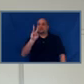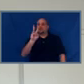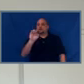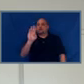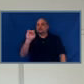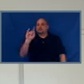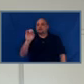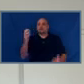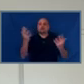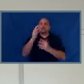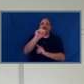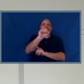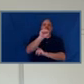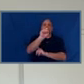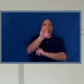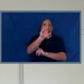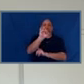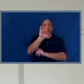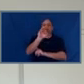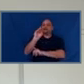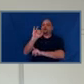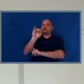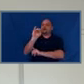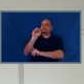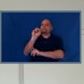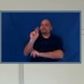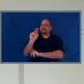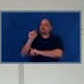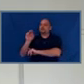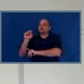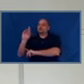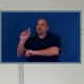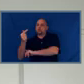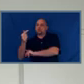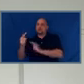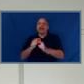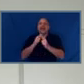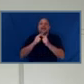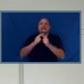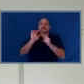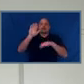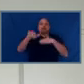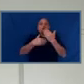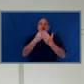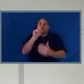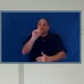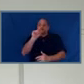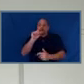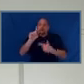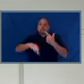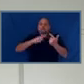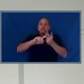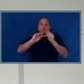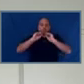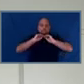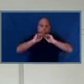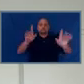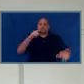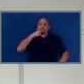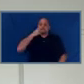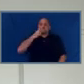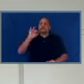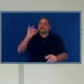is asteroidmission.org. And then data, as it becomes publicly available, is released to NASA's Planetary